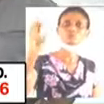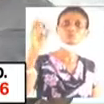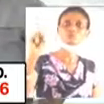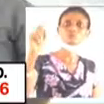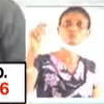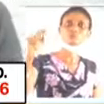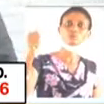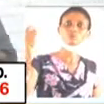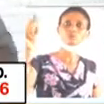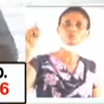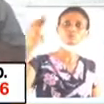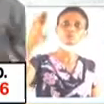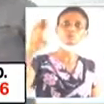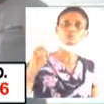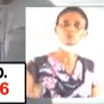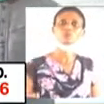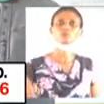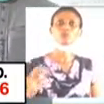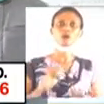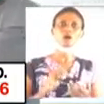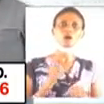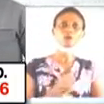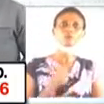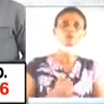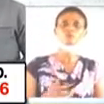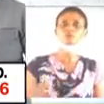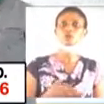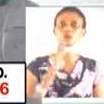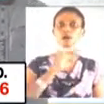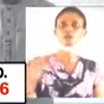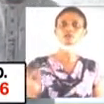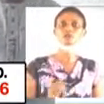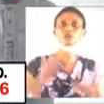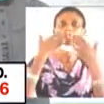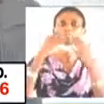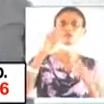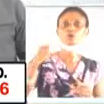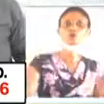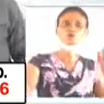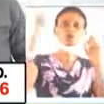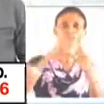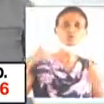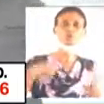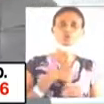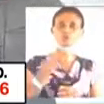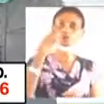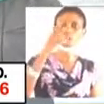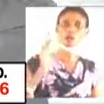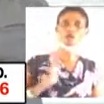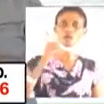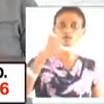drug abuse, they are the same thing. So thank you. Until we see ourselves